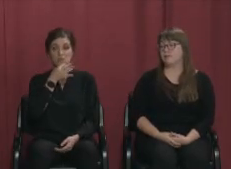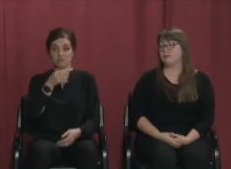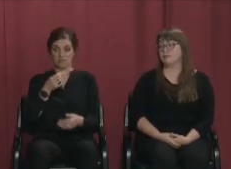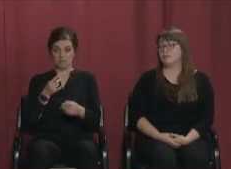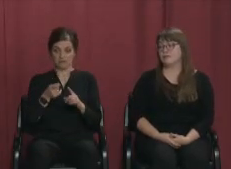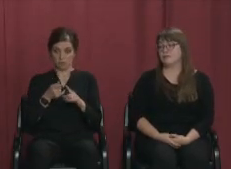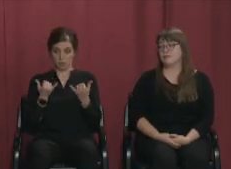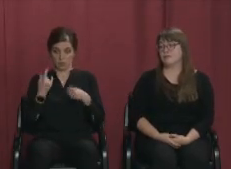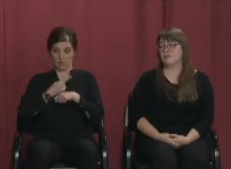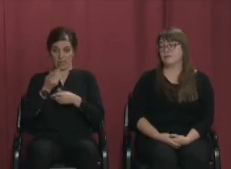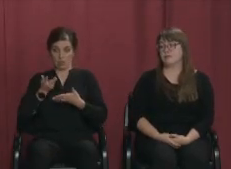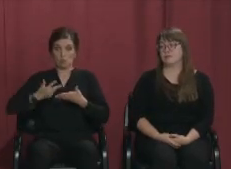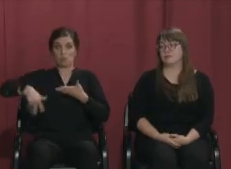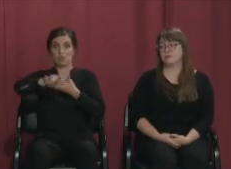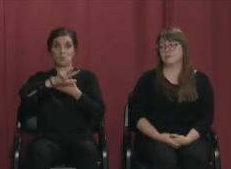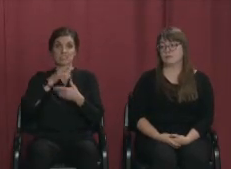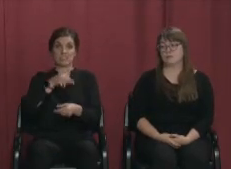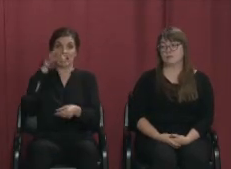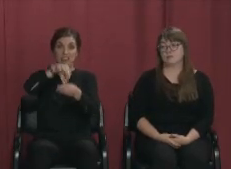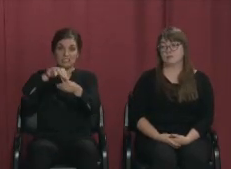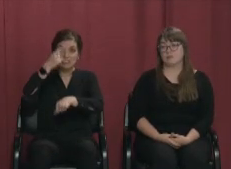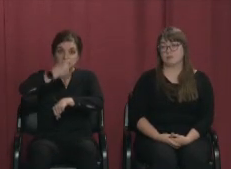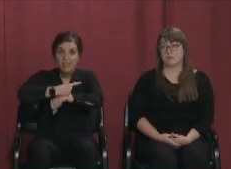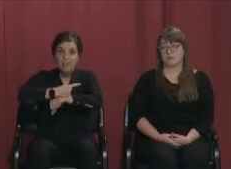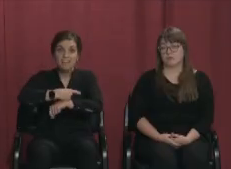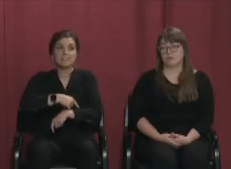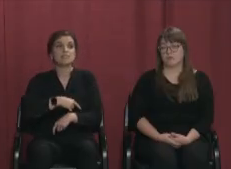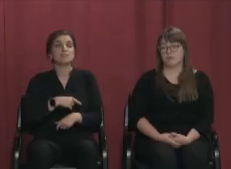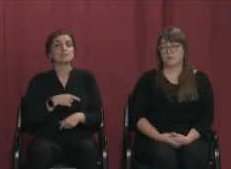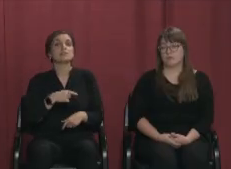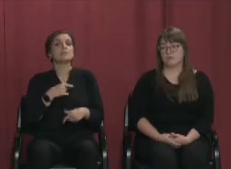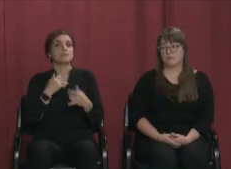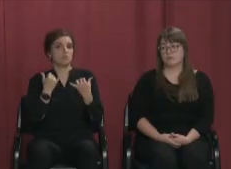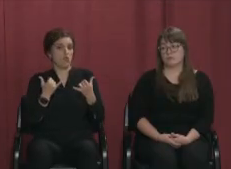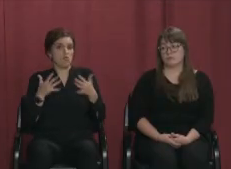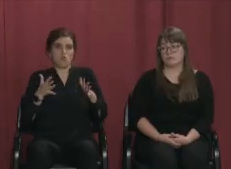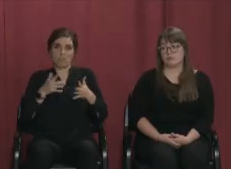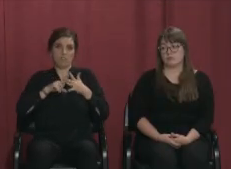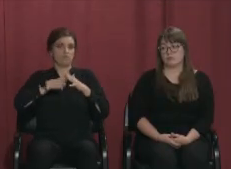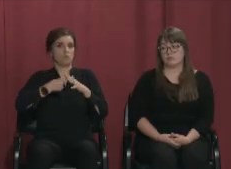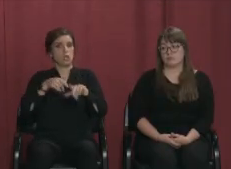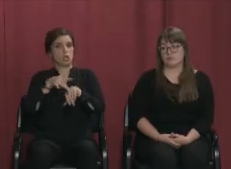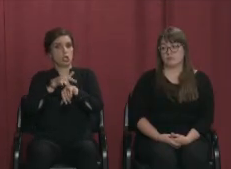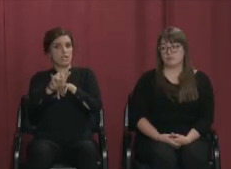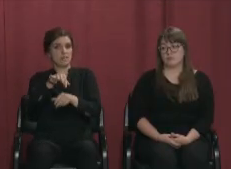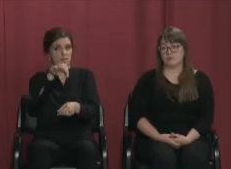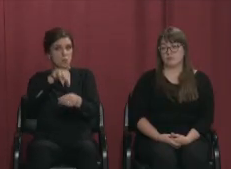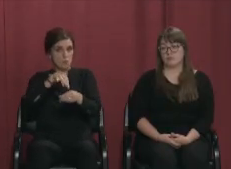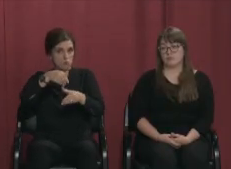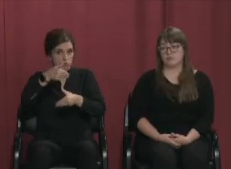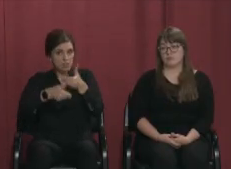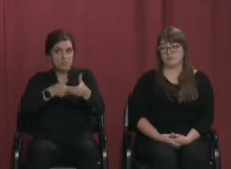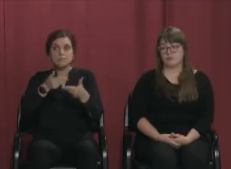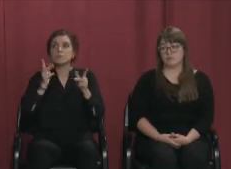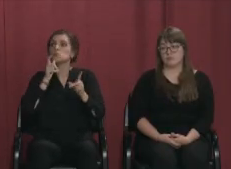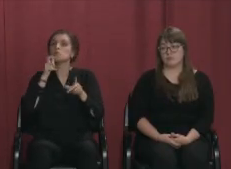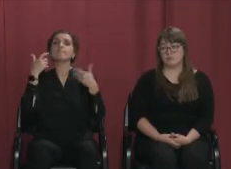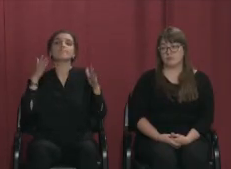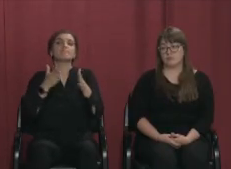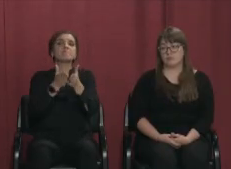from Election Day. We are already into our early voting process, and those that have requested absentee